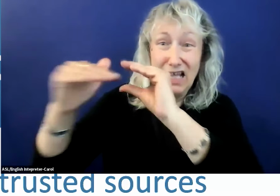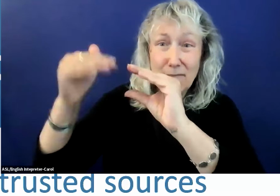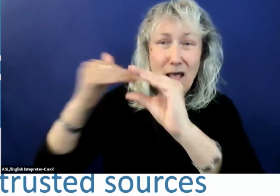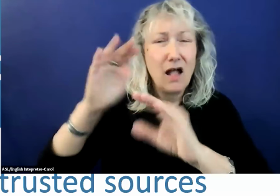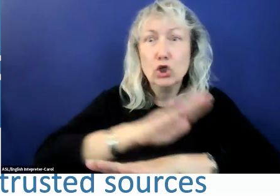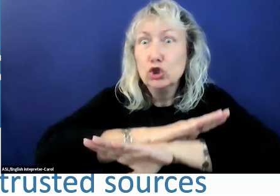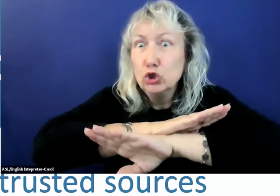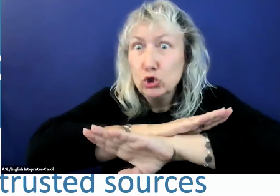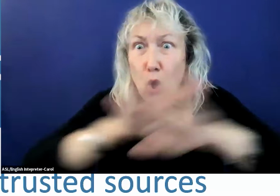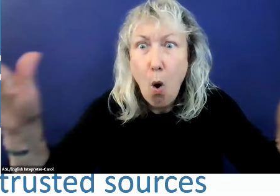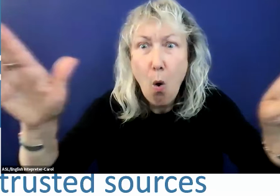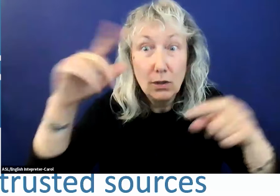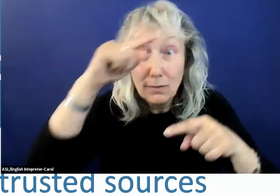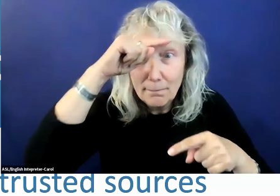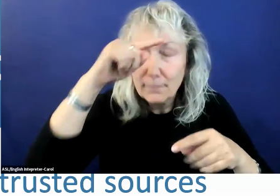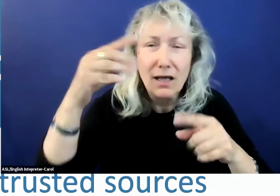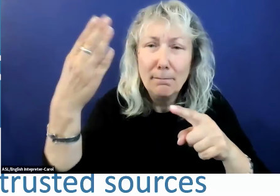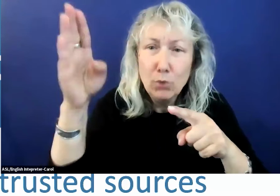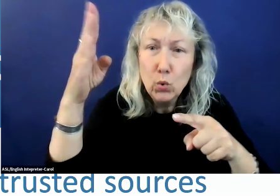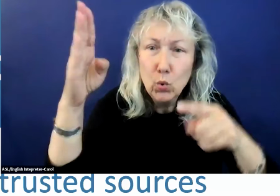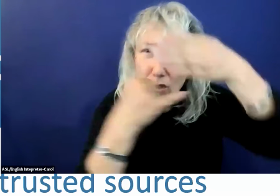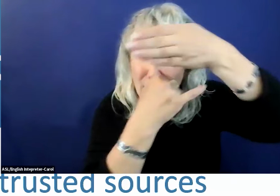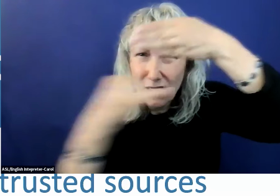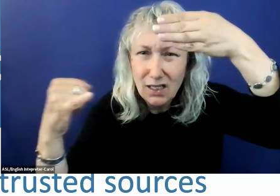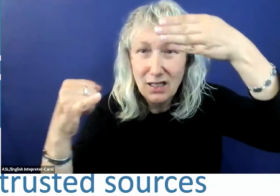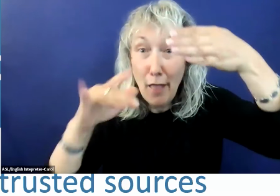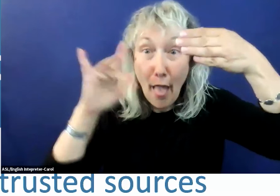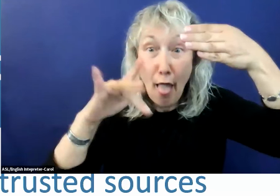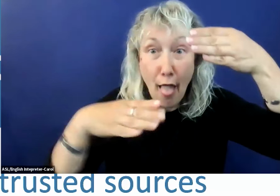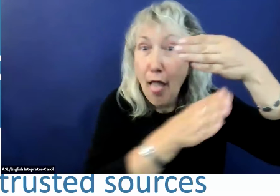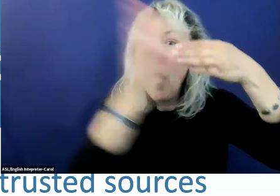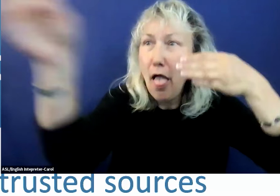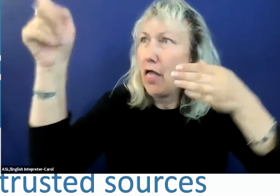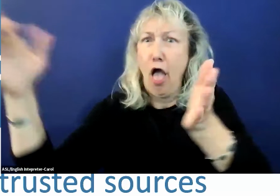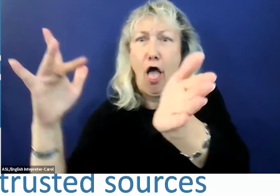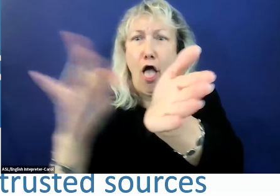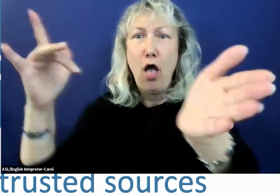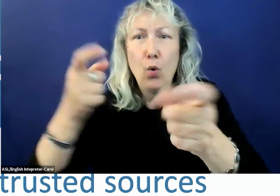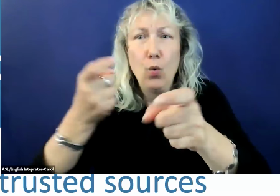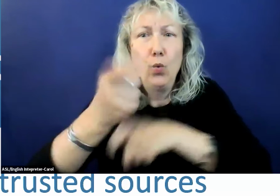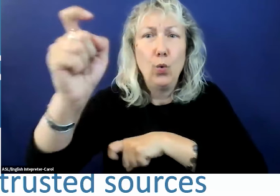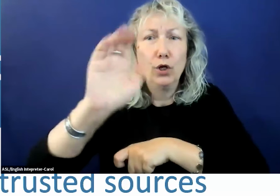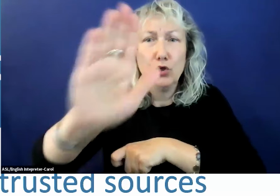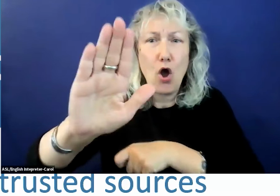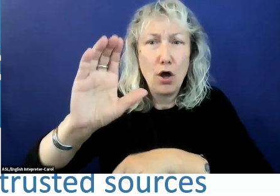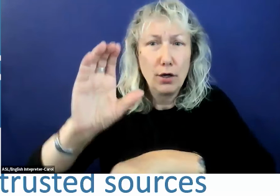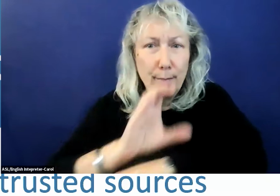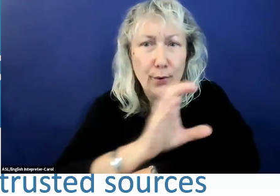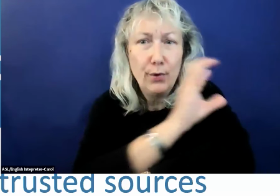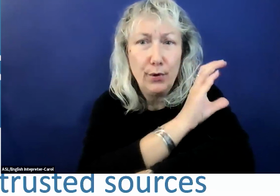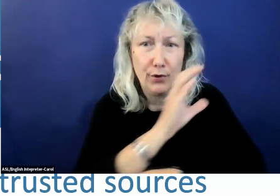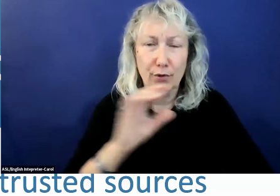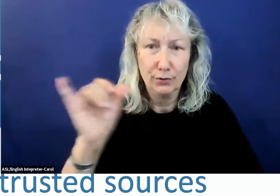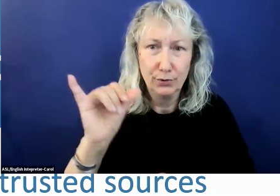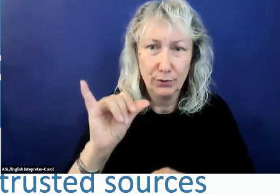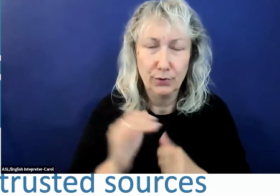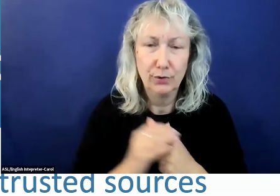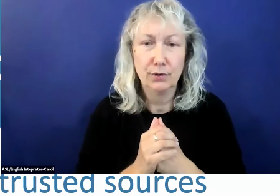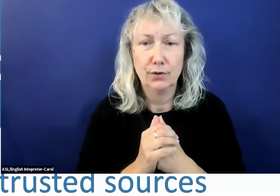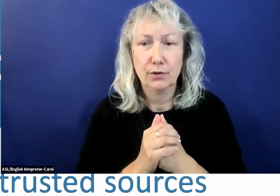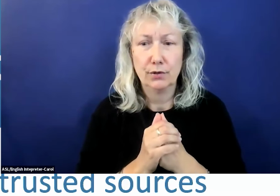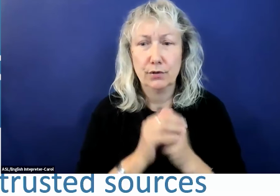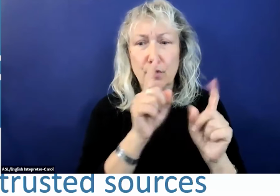clicking unknown links, which could have malware or ransomware software attached to them. And then be sure